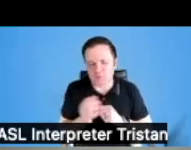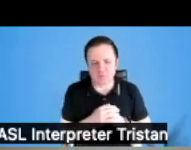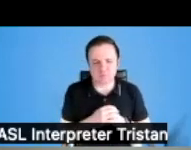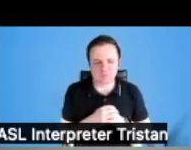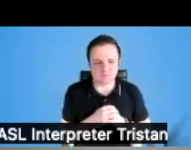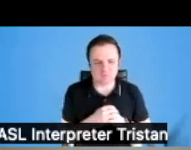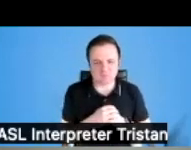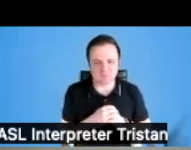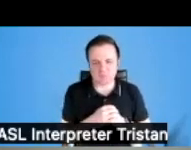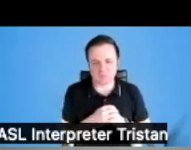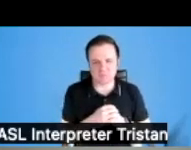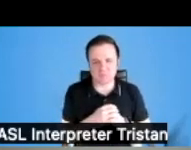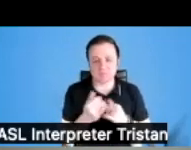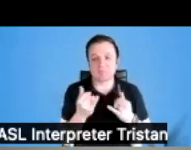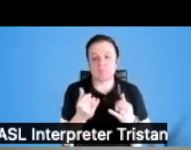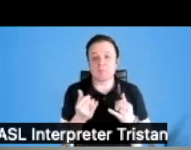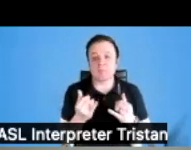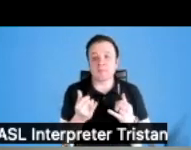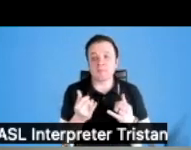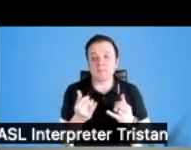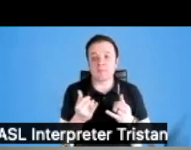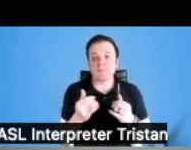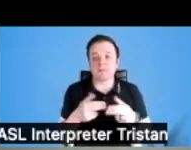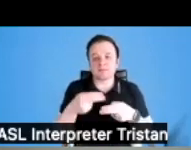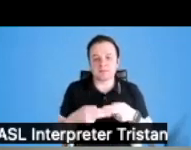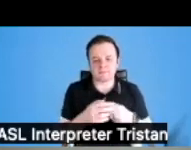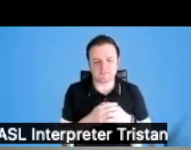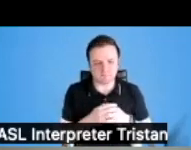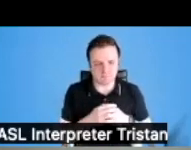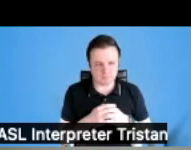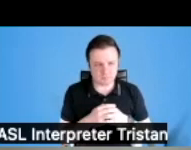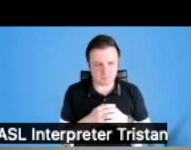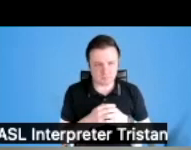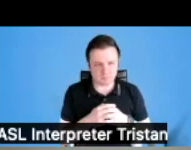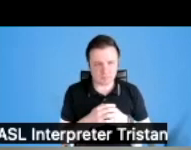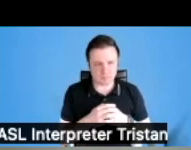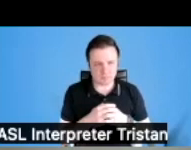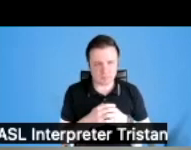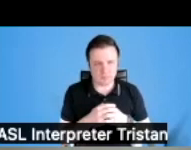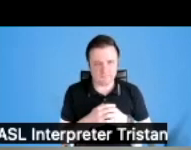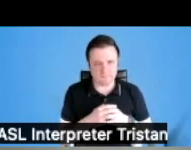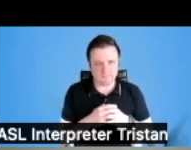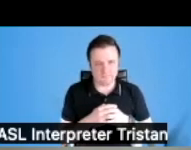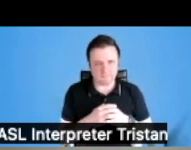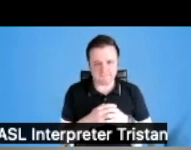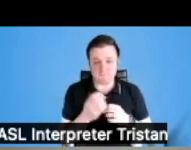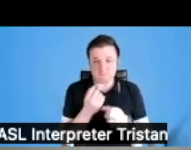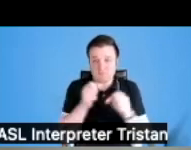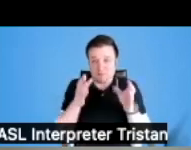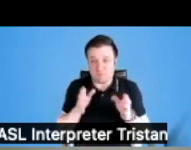So I want to turn now to, next slide, please, what influenced